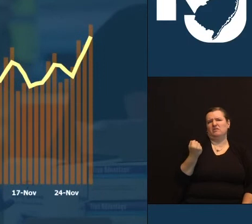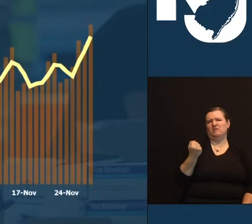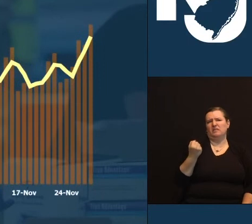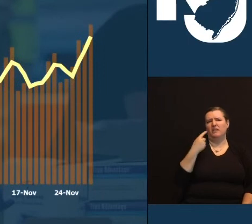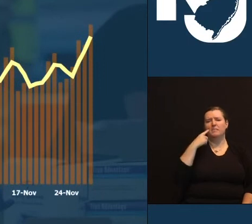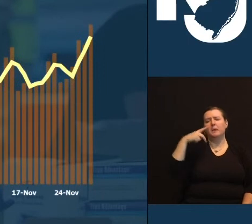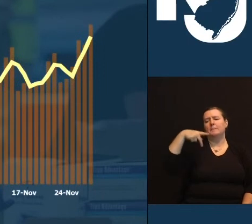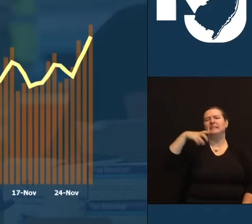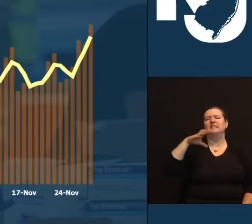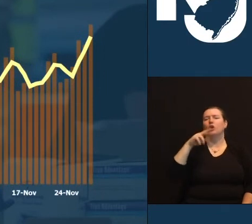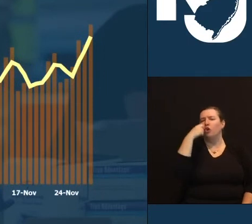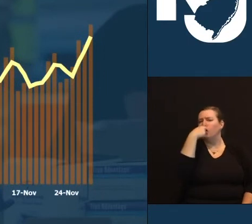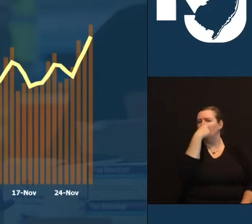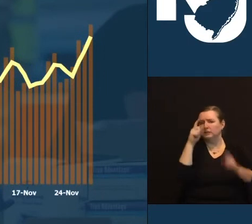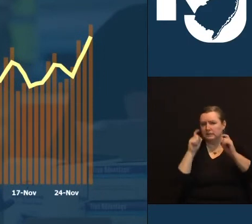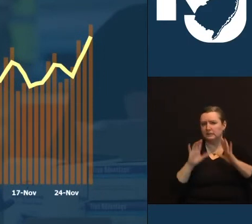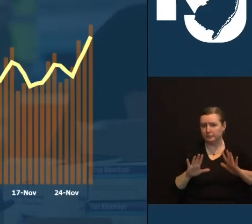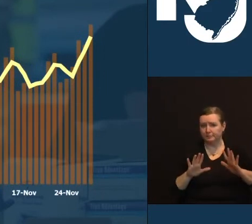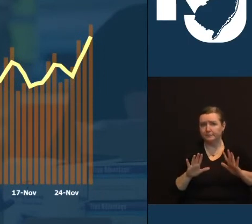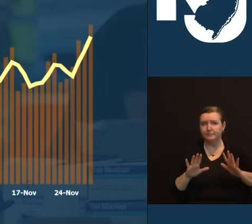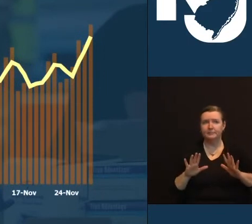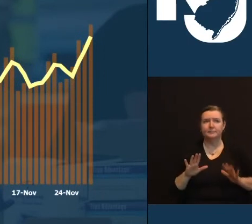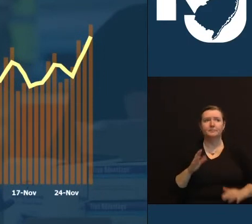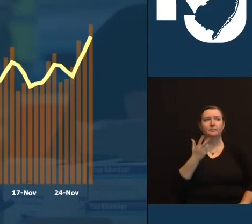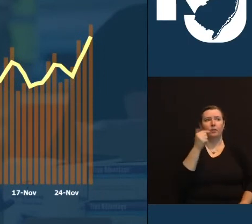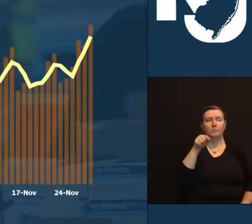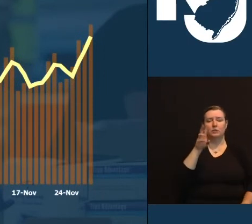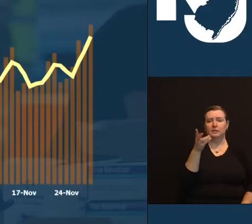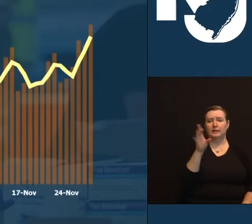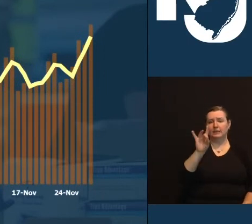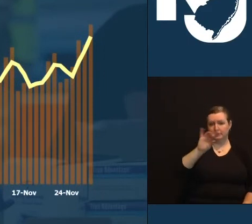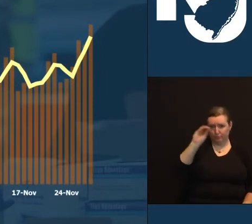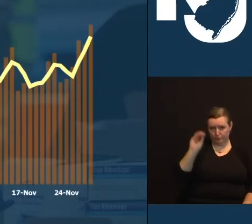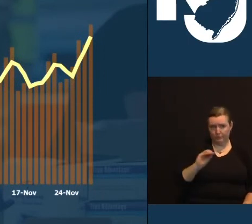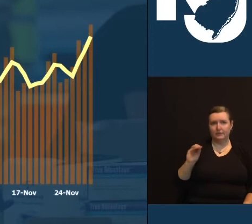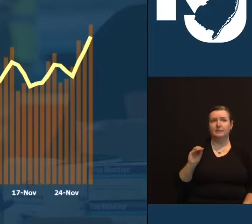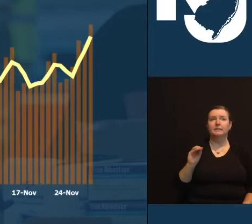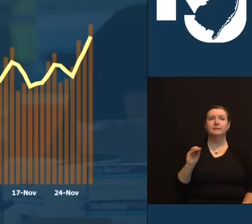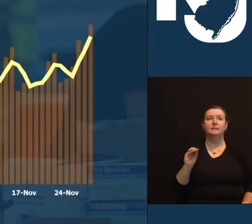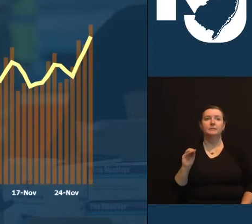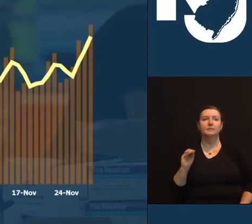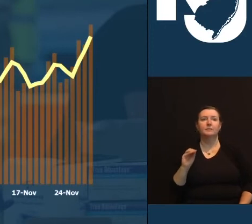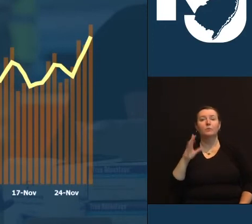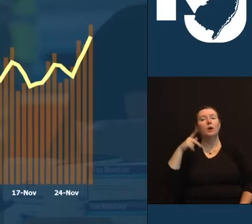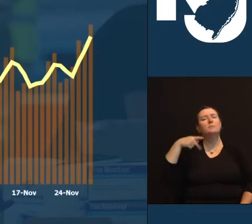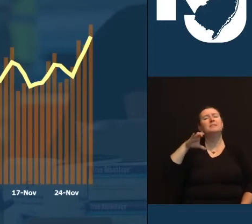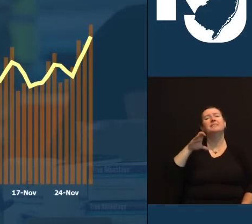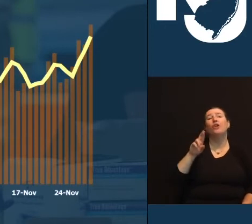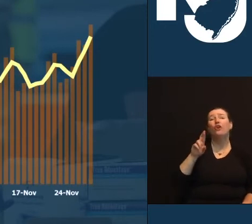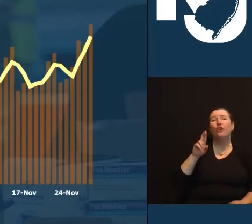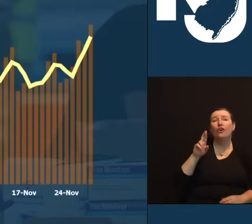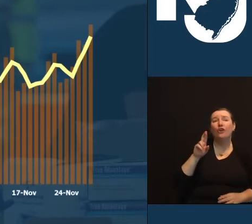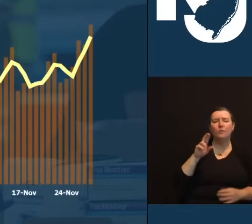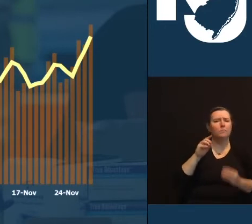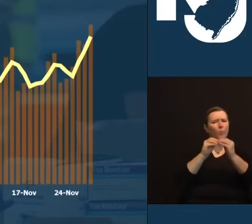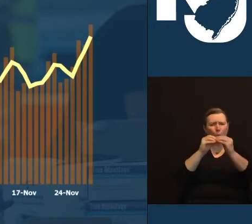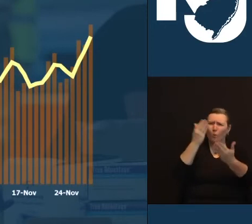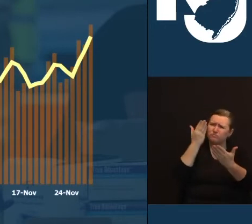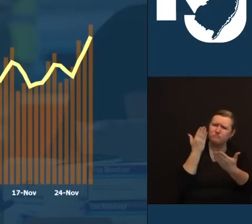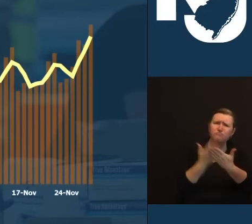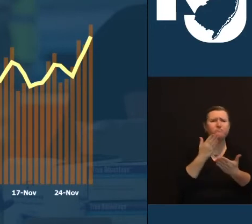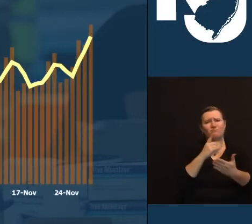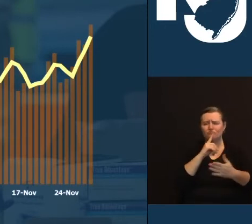was 13.68%. I say PCR tests because that's where we've got the hard data. Our hope is at some point